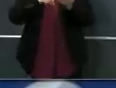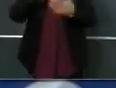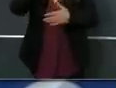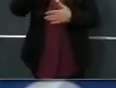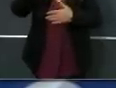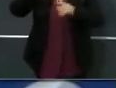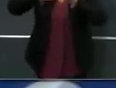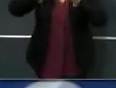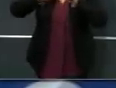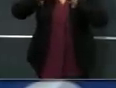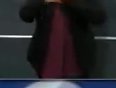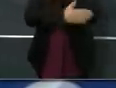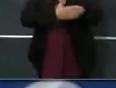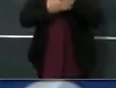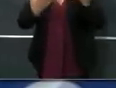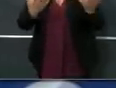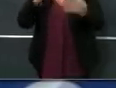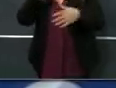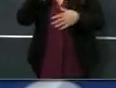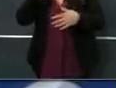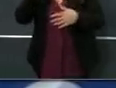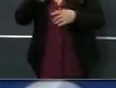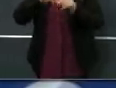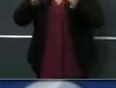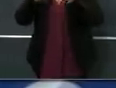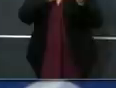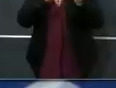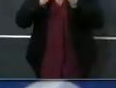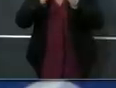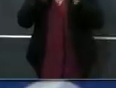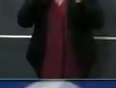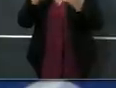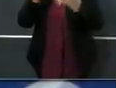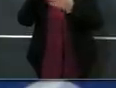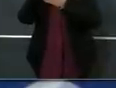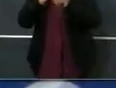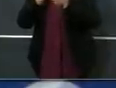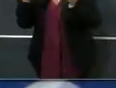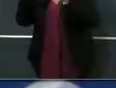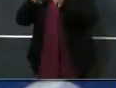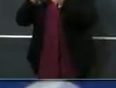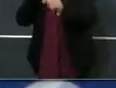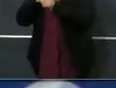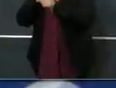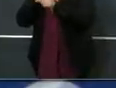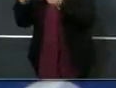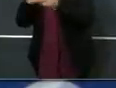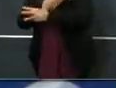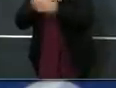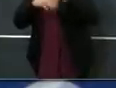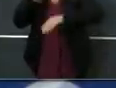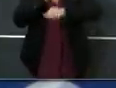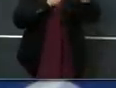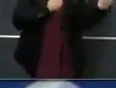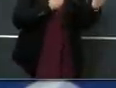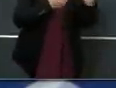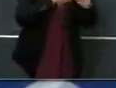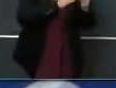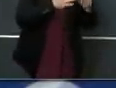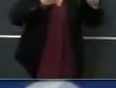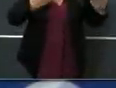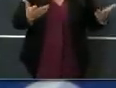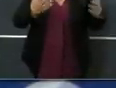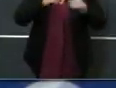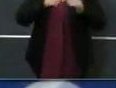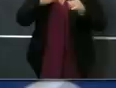counties, 480 cities, different parts of the state impacted differently, but also the fact that we are